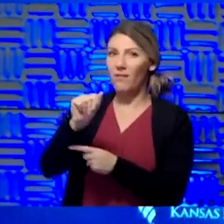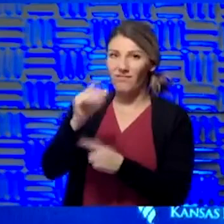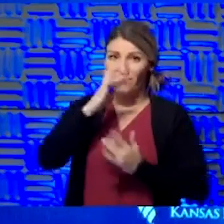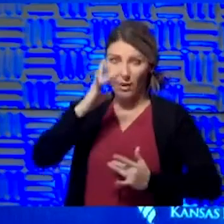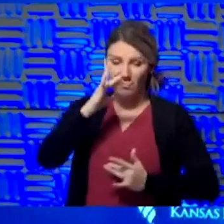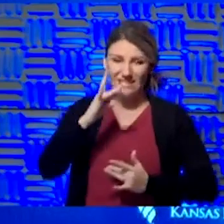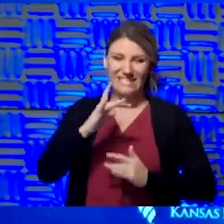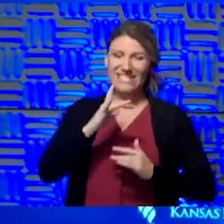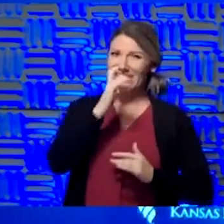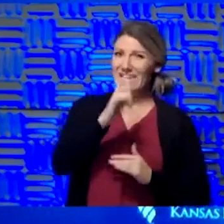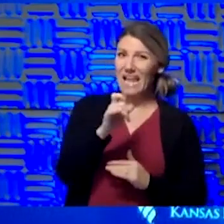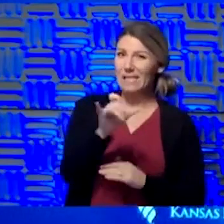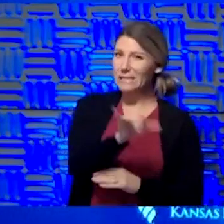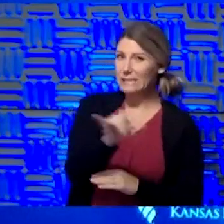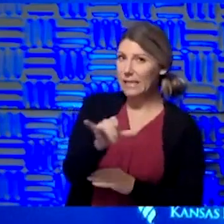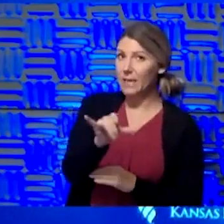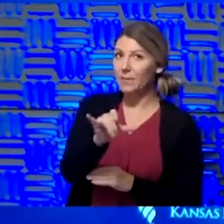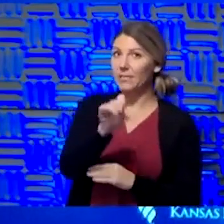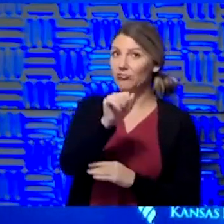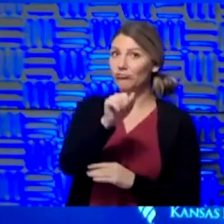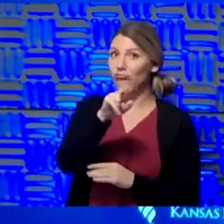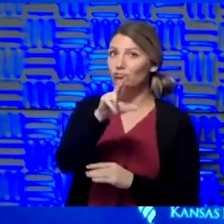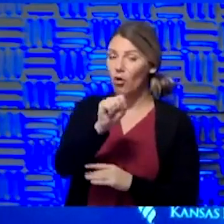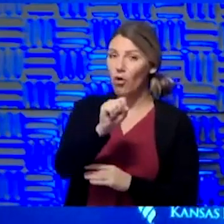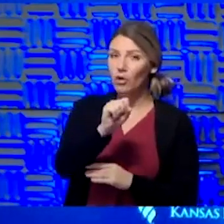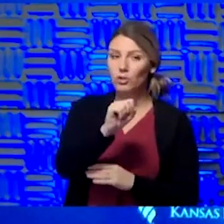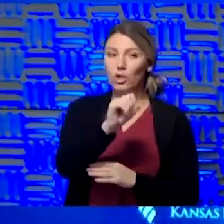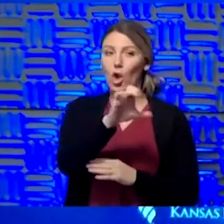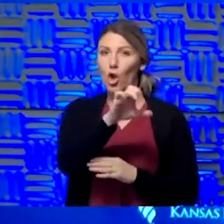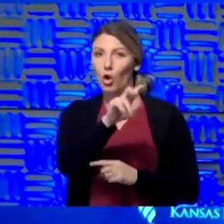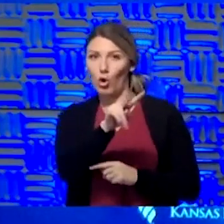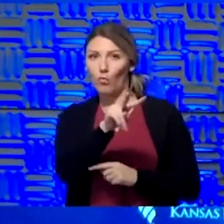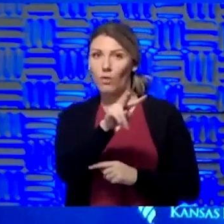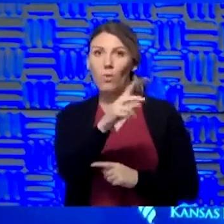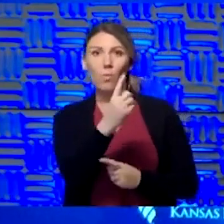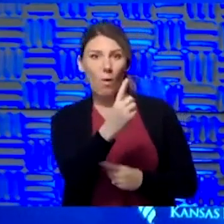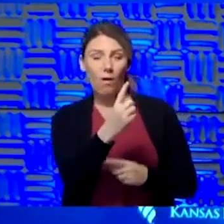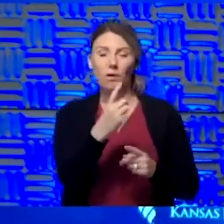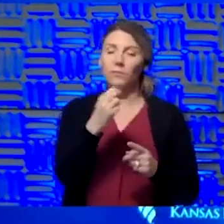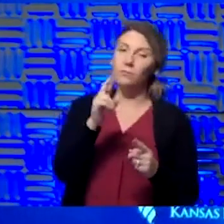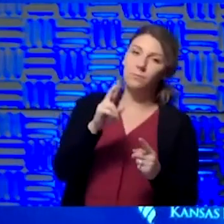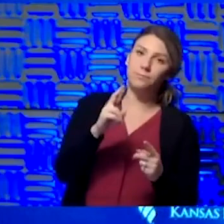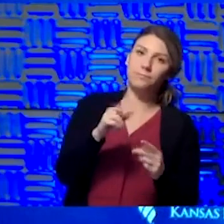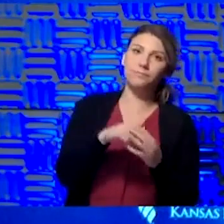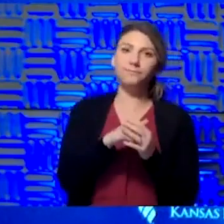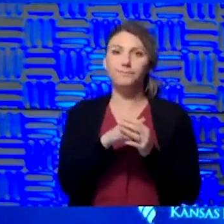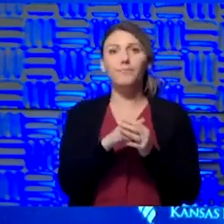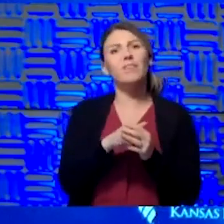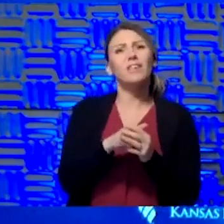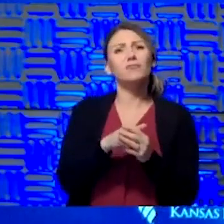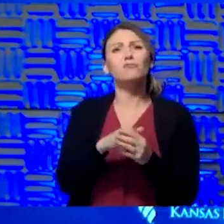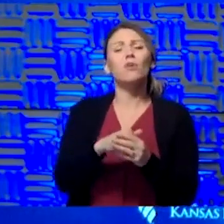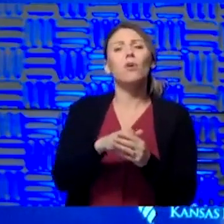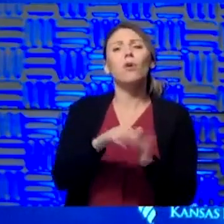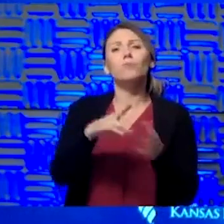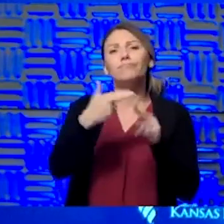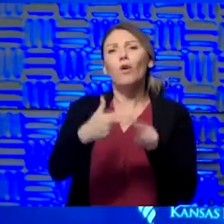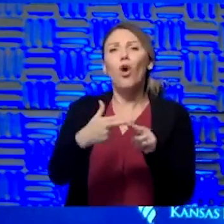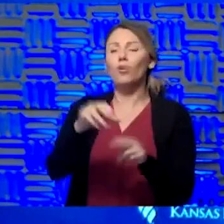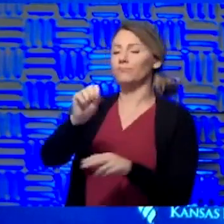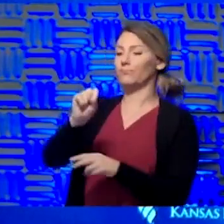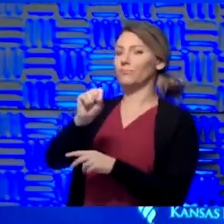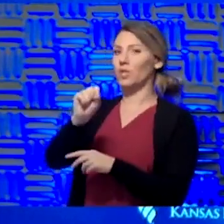And because of that, we're concerned that it won't just disappear as SARS-CoV-1 did, or what's called SARS. What we're